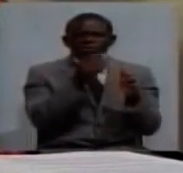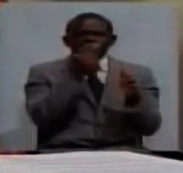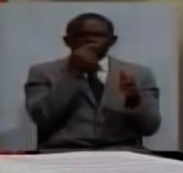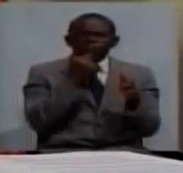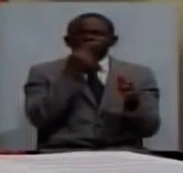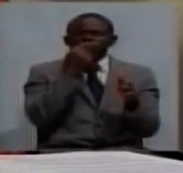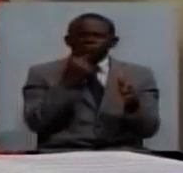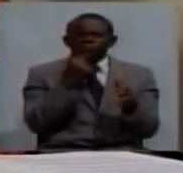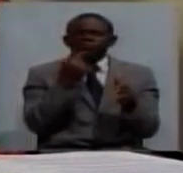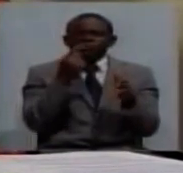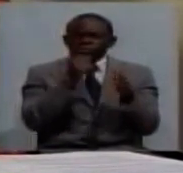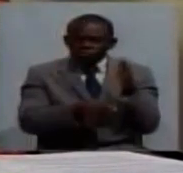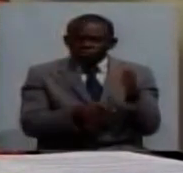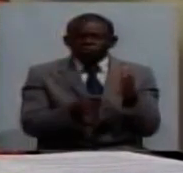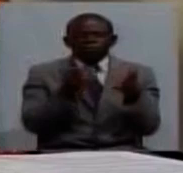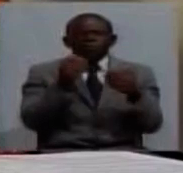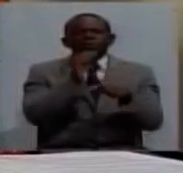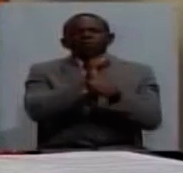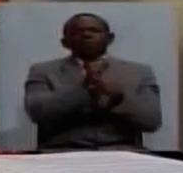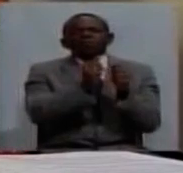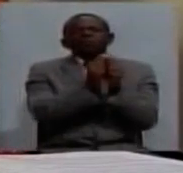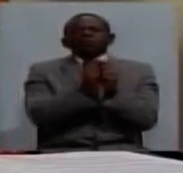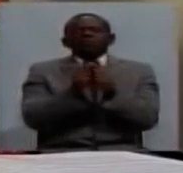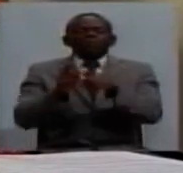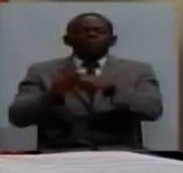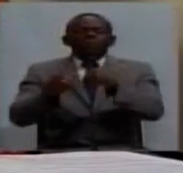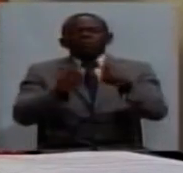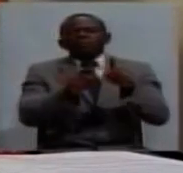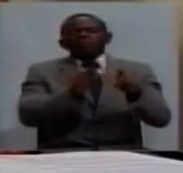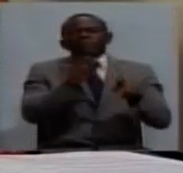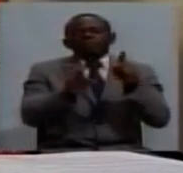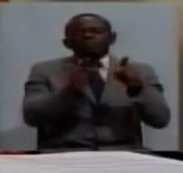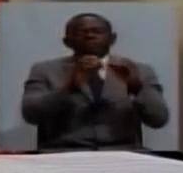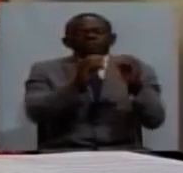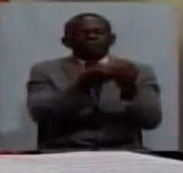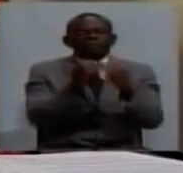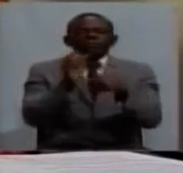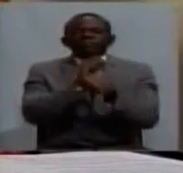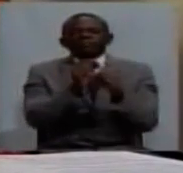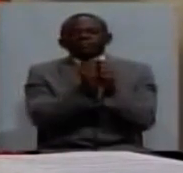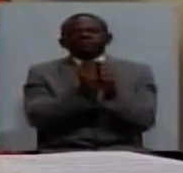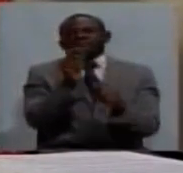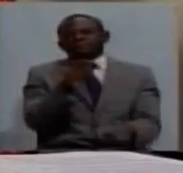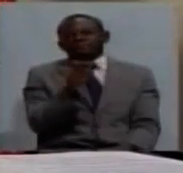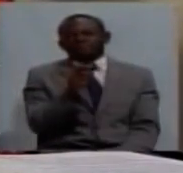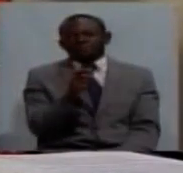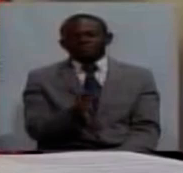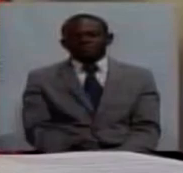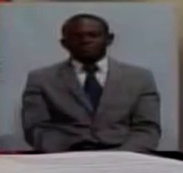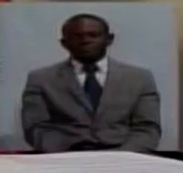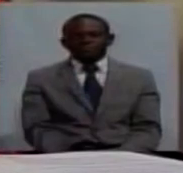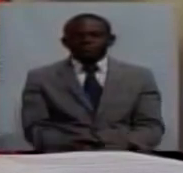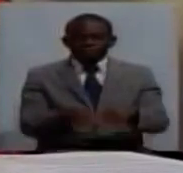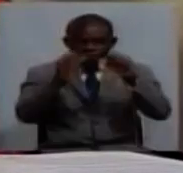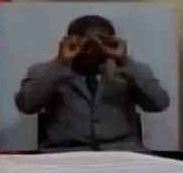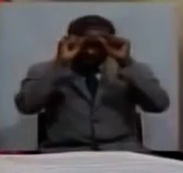as possible. Because this change and the transformation that the president is talking about, if it's going to happen, it must be all of us doing